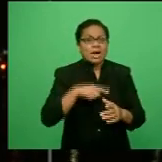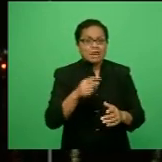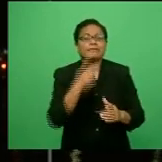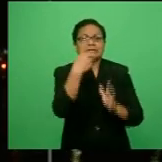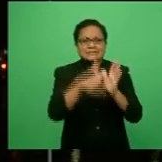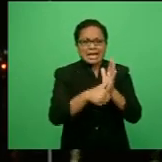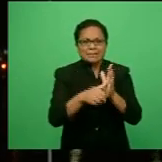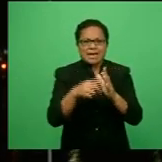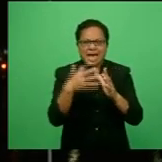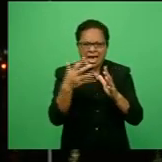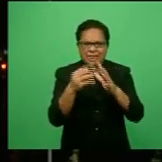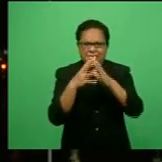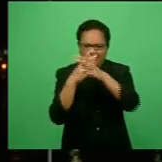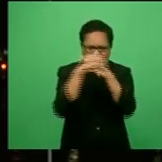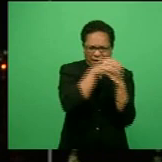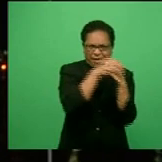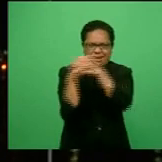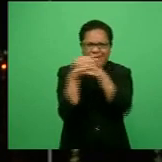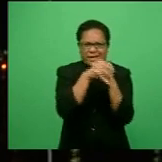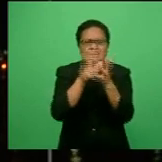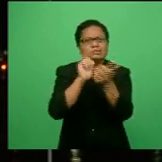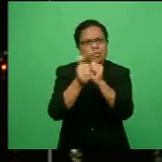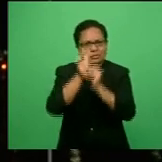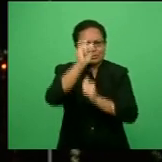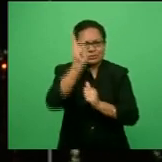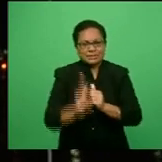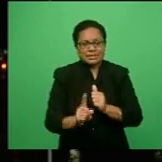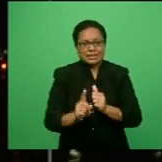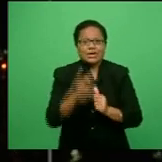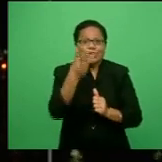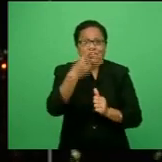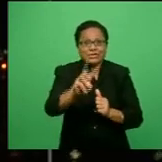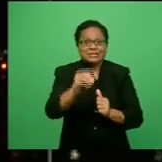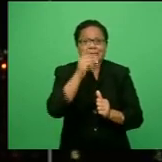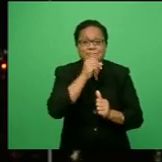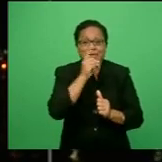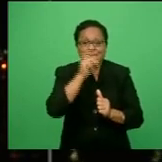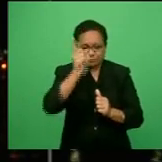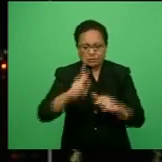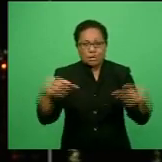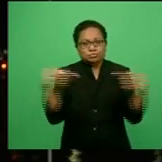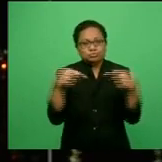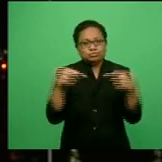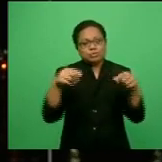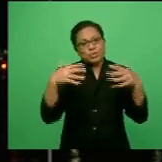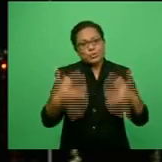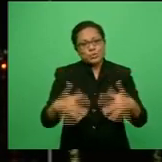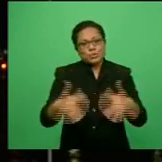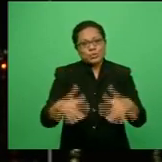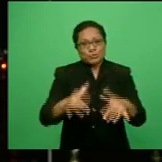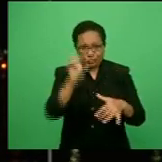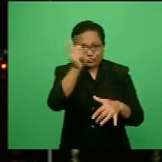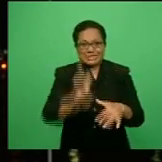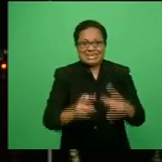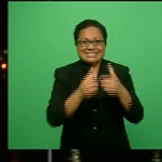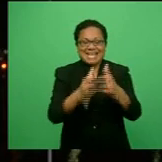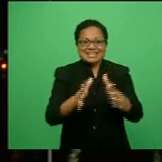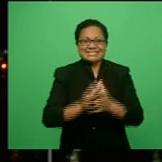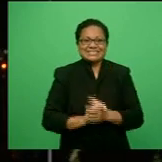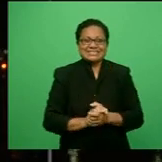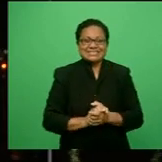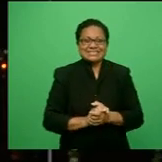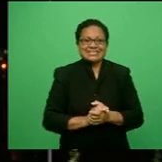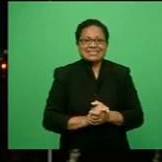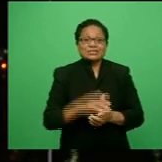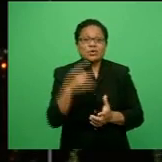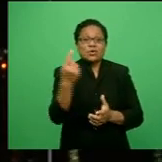today. Over 30 participants from around SUVA took part in the Vodafone Vanua Arm Wrestling Challenge this morning. The event, organized